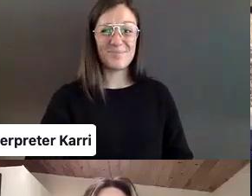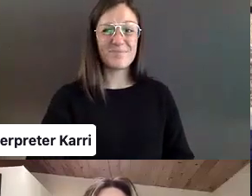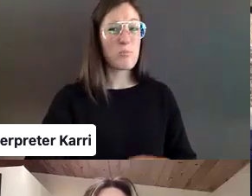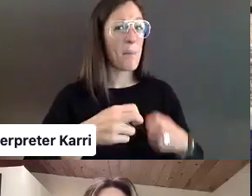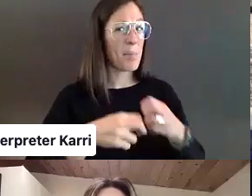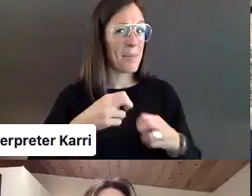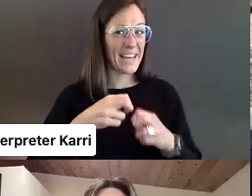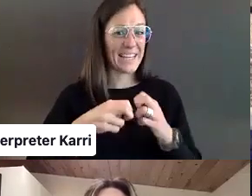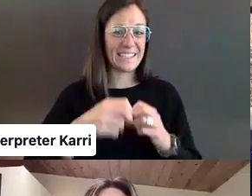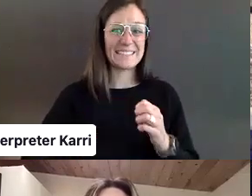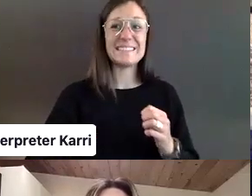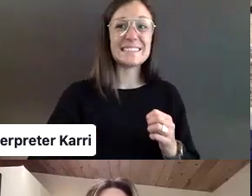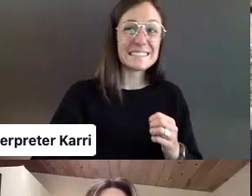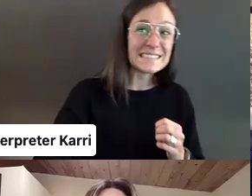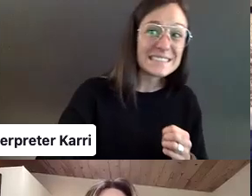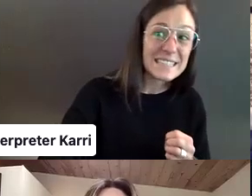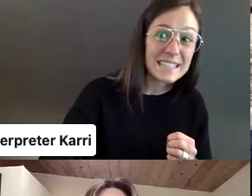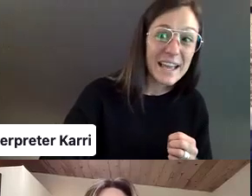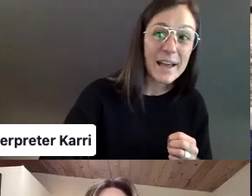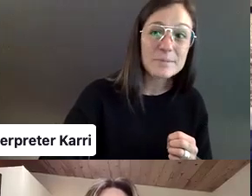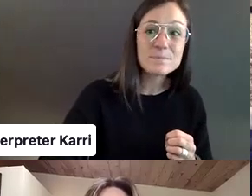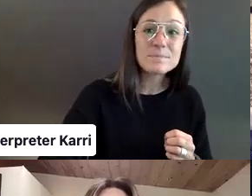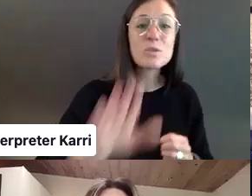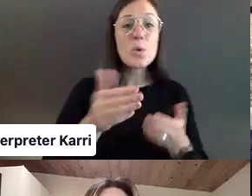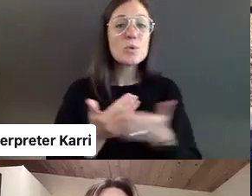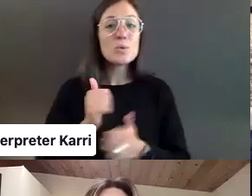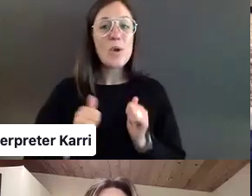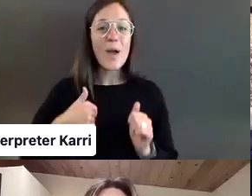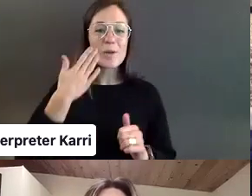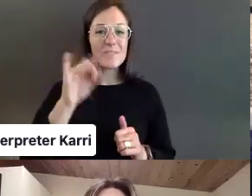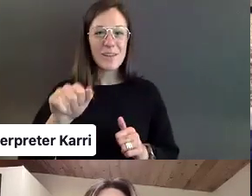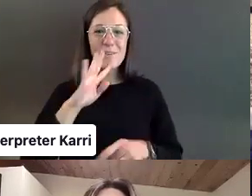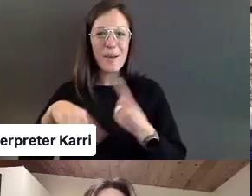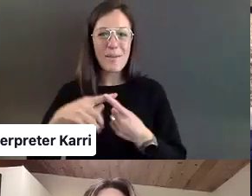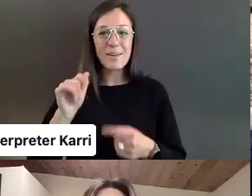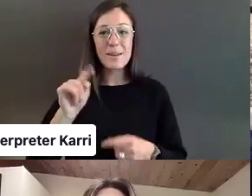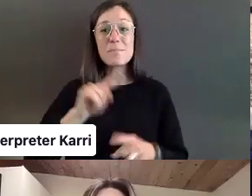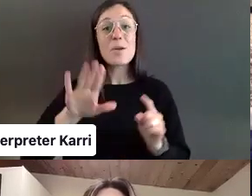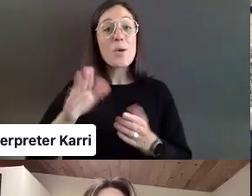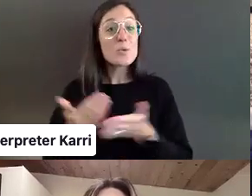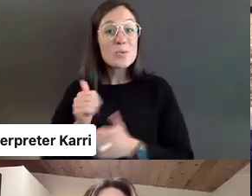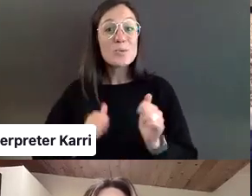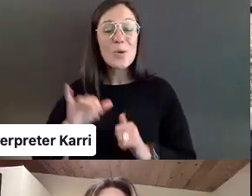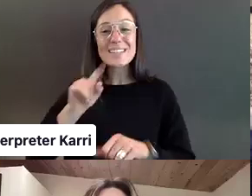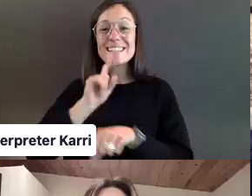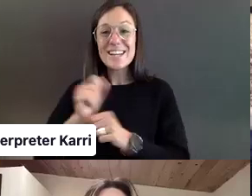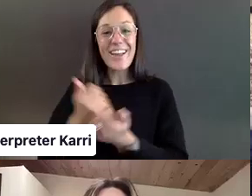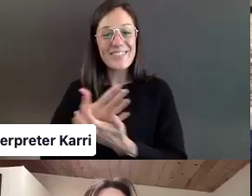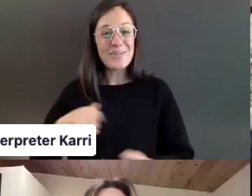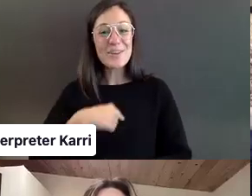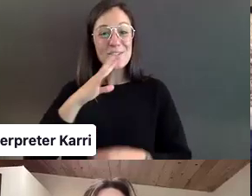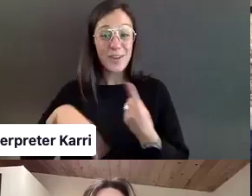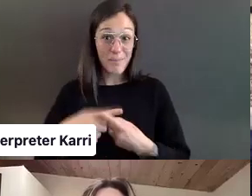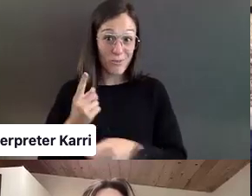Problematic. Lisa, Yes. your new show, I don't know if you can talk about it, but your new show literally is everything we're talking about, isn't